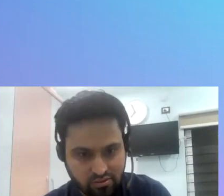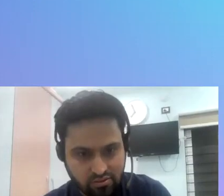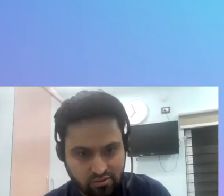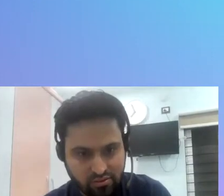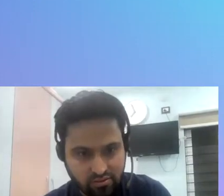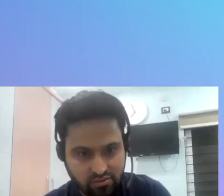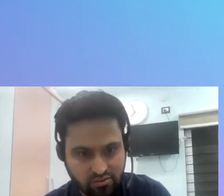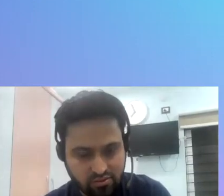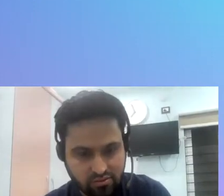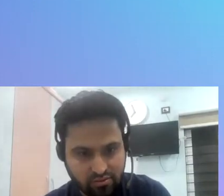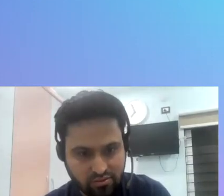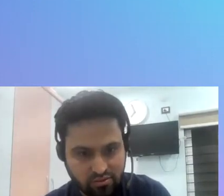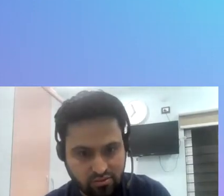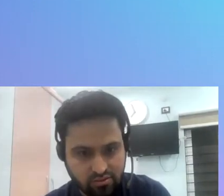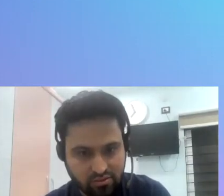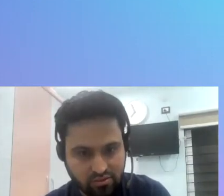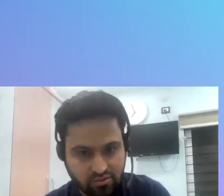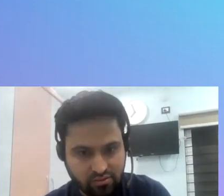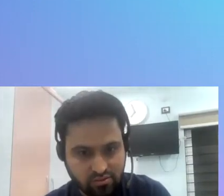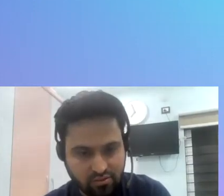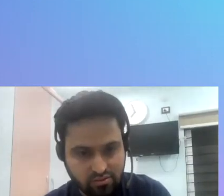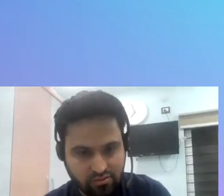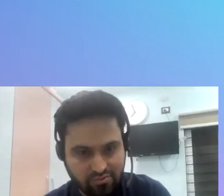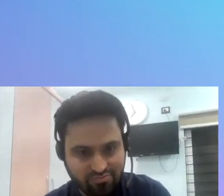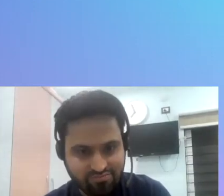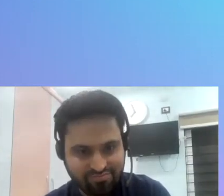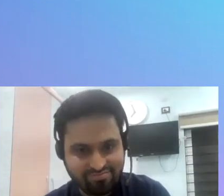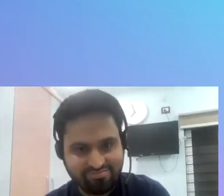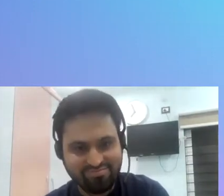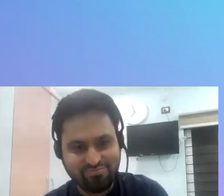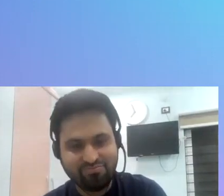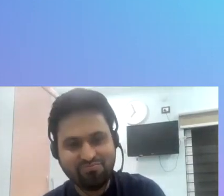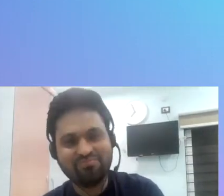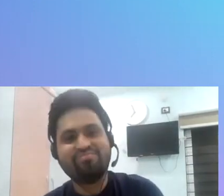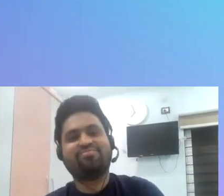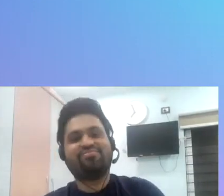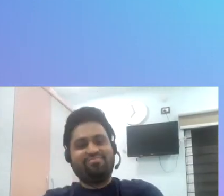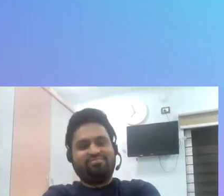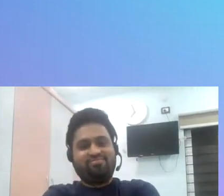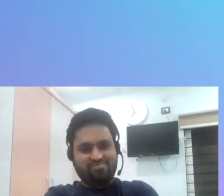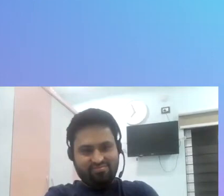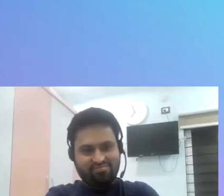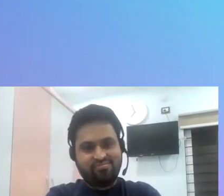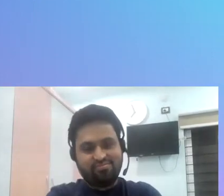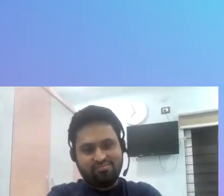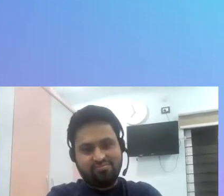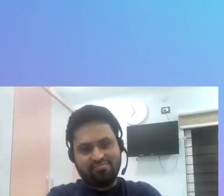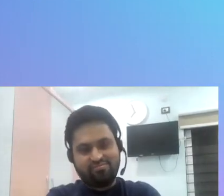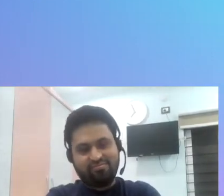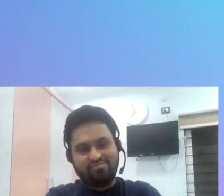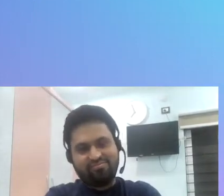part of the question was bundling. Yeah, the Axe DevTools bundle, Axe DevTools